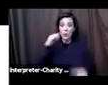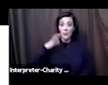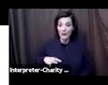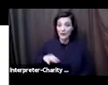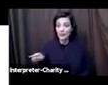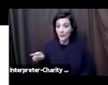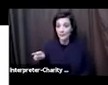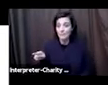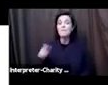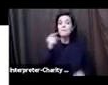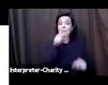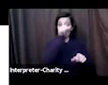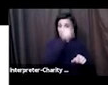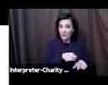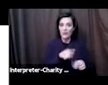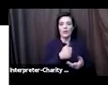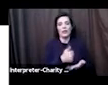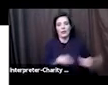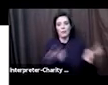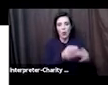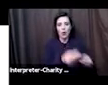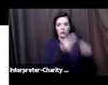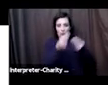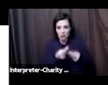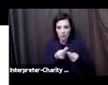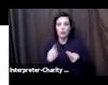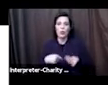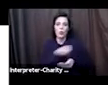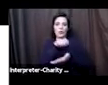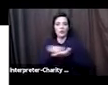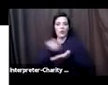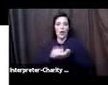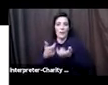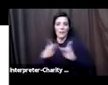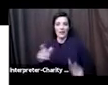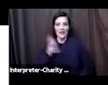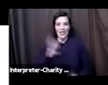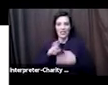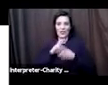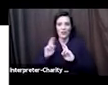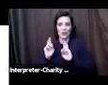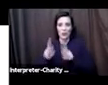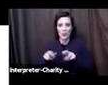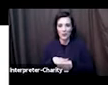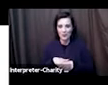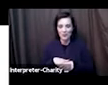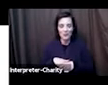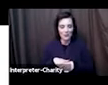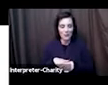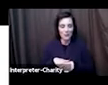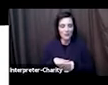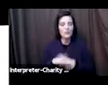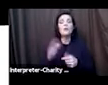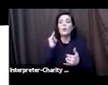have to write a big fancy report. Thanks, Haley. Before we get to talking a little bit about the lending